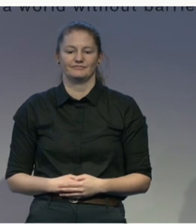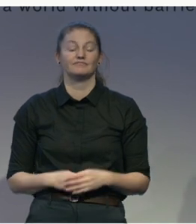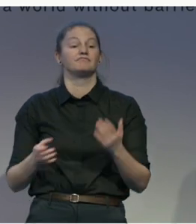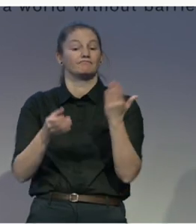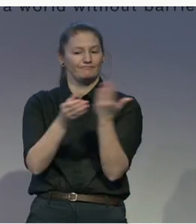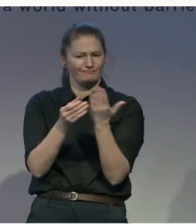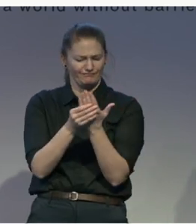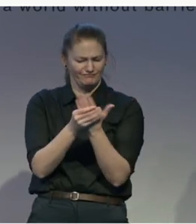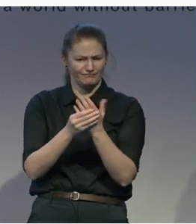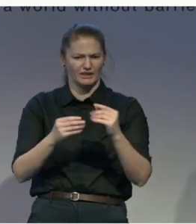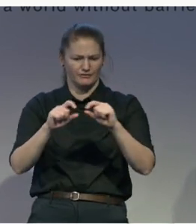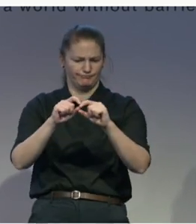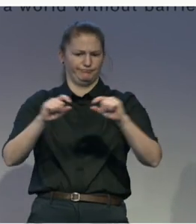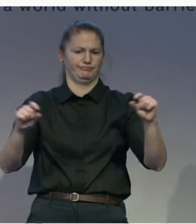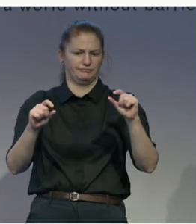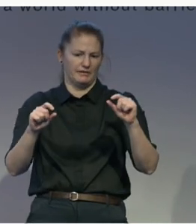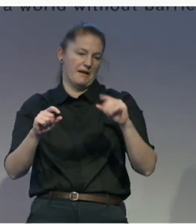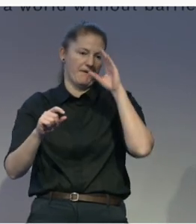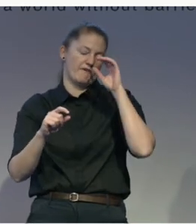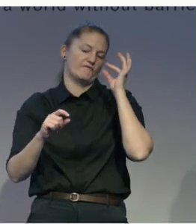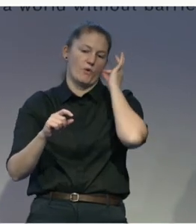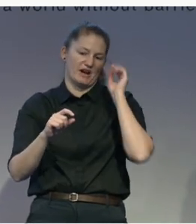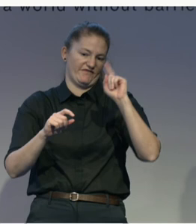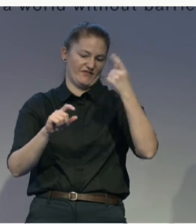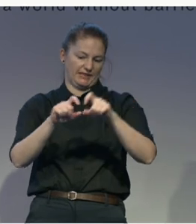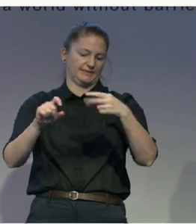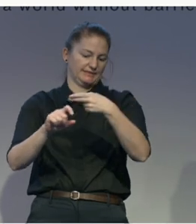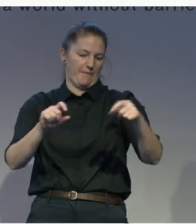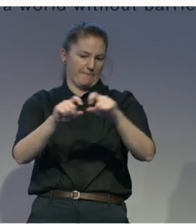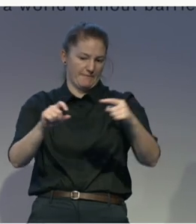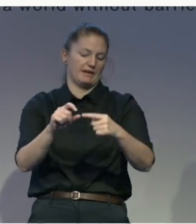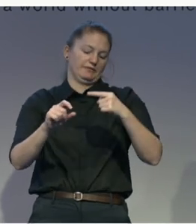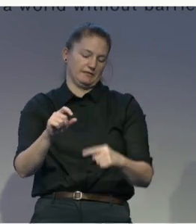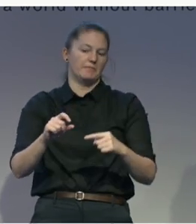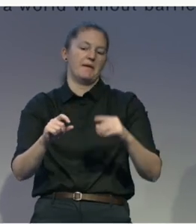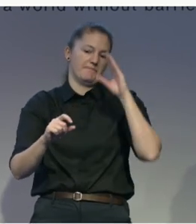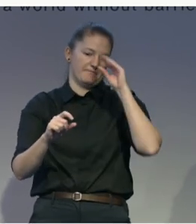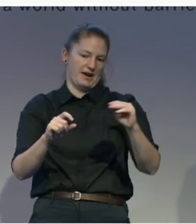very important to work in gender issues in our project.